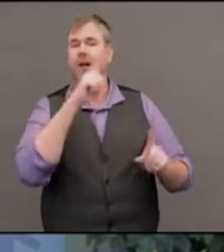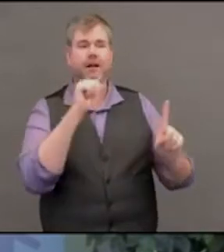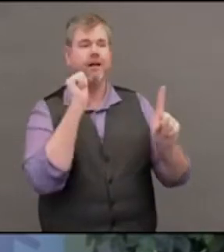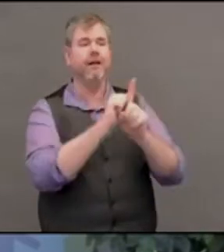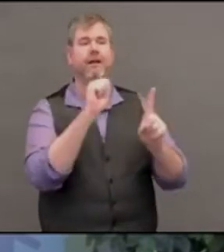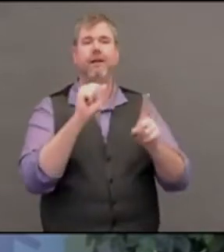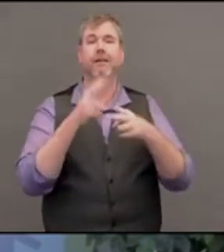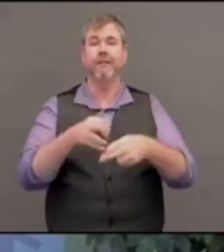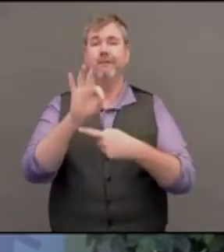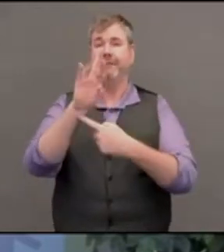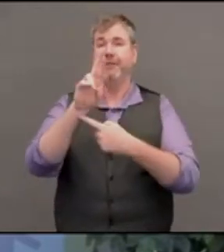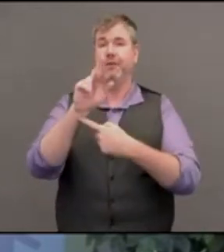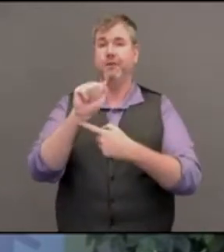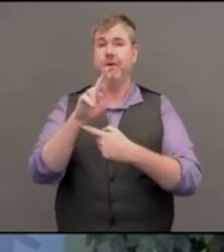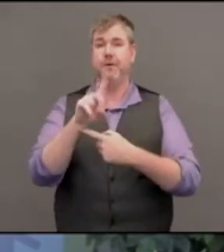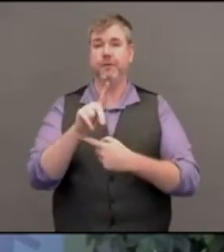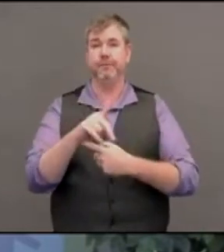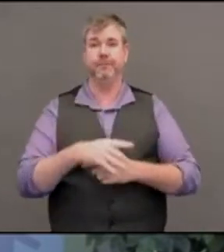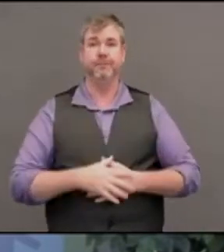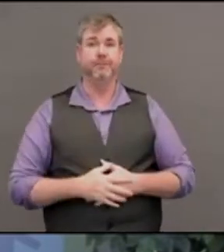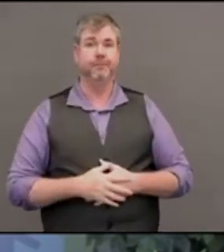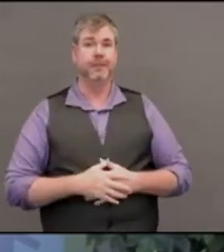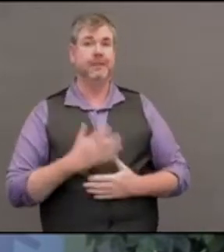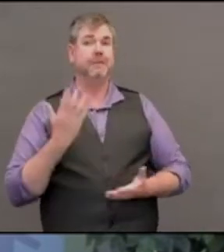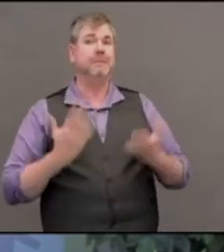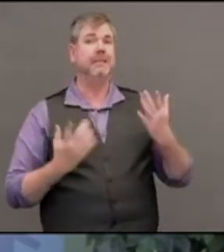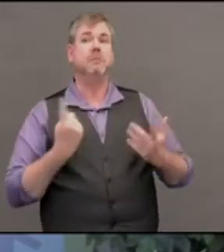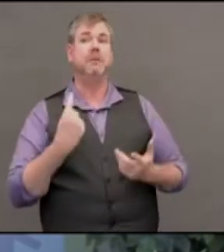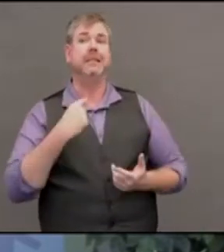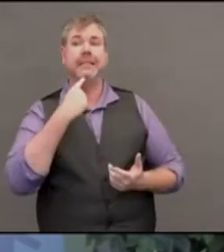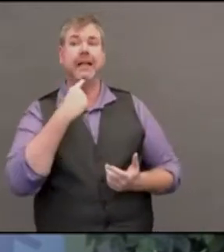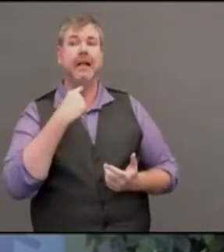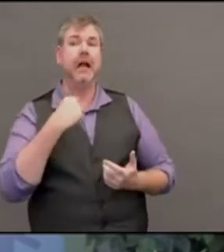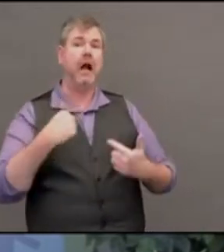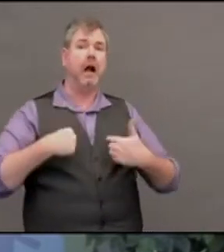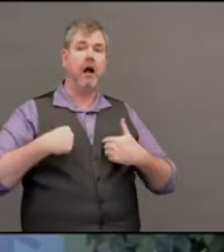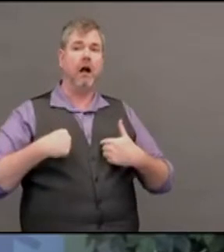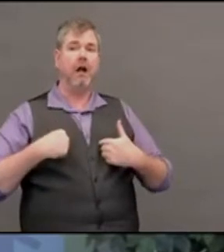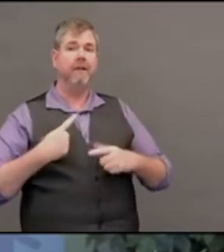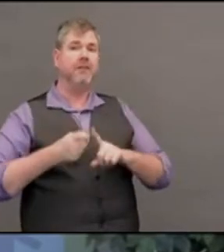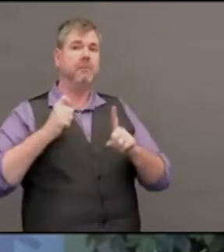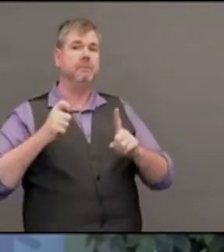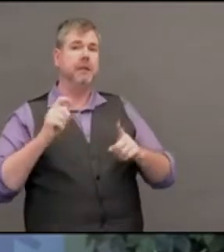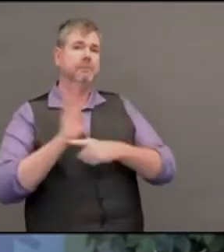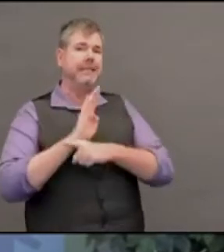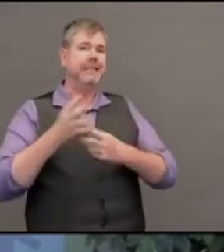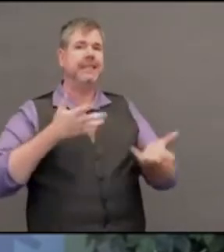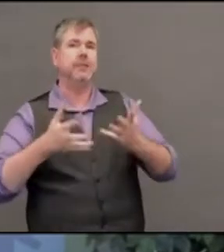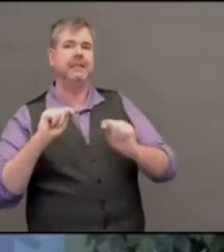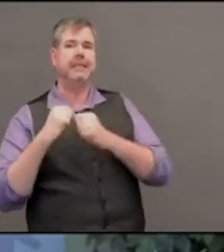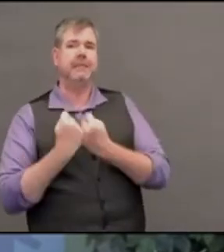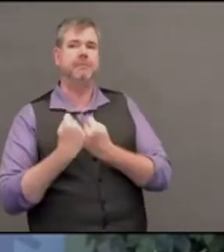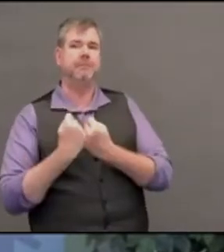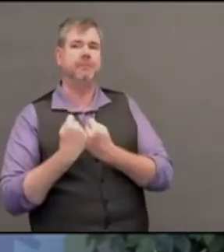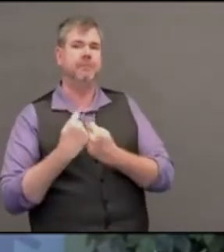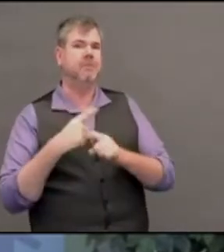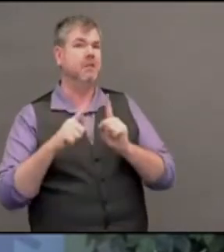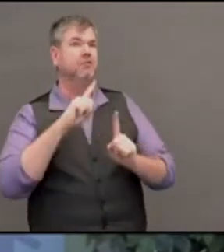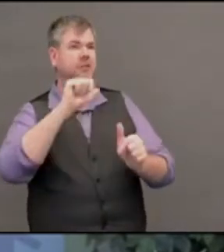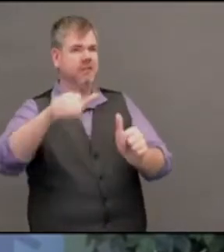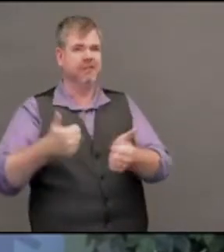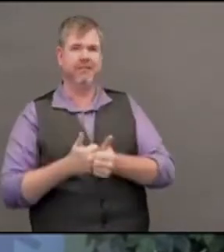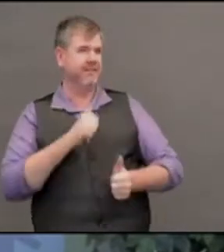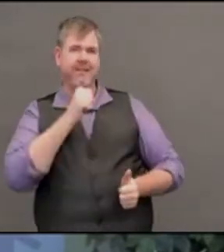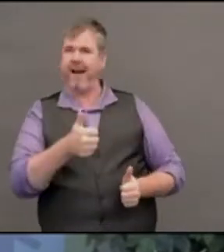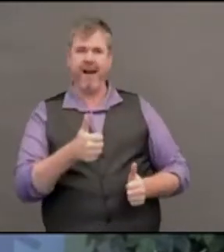from the business engagement team going out to the community. So what can business owners look for to verify that it's